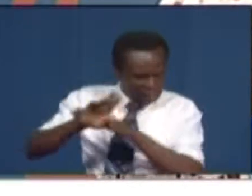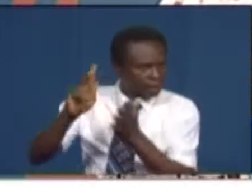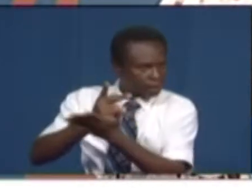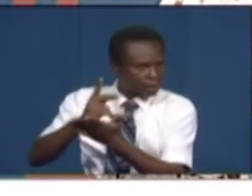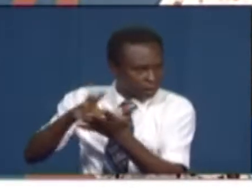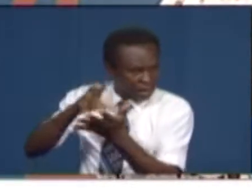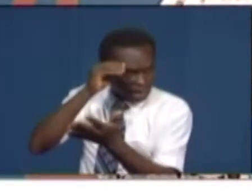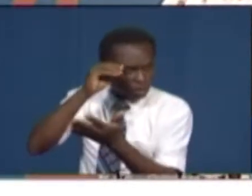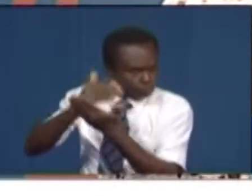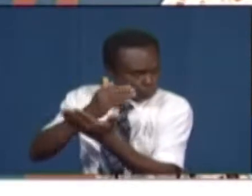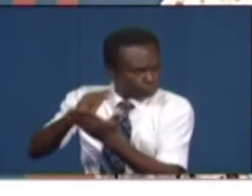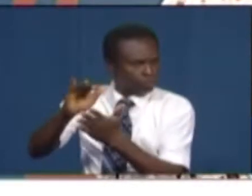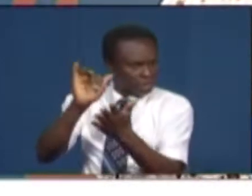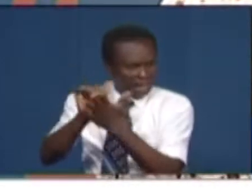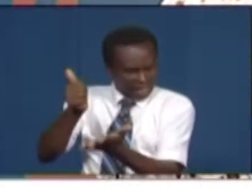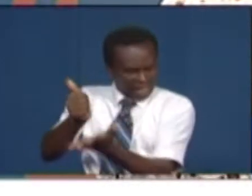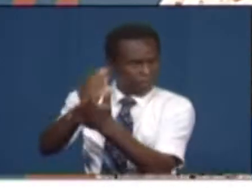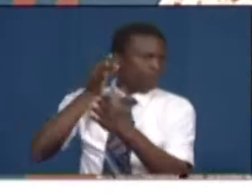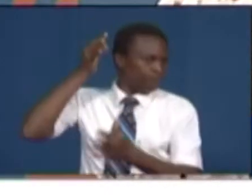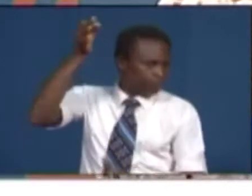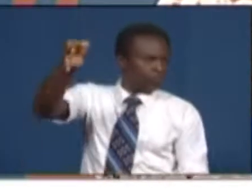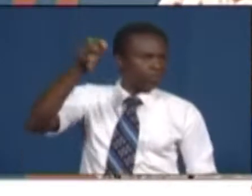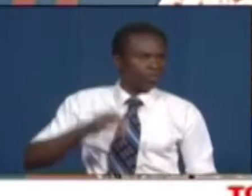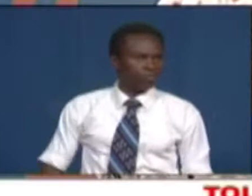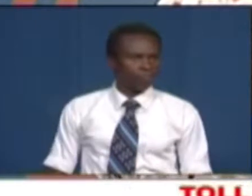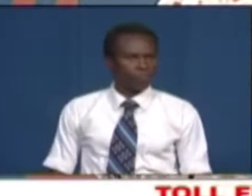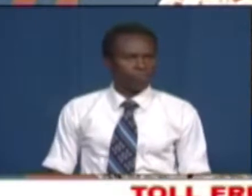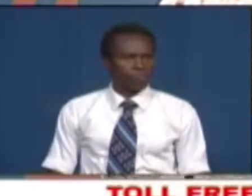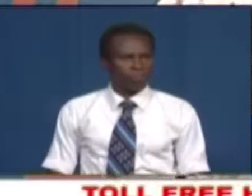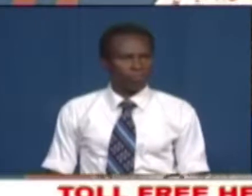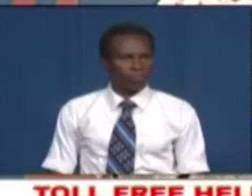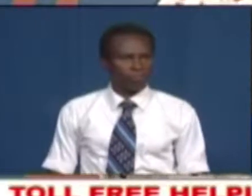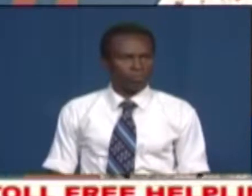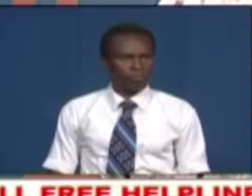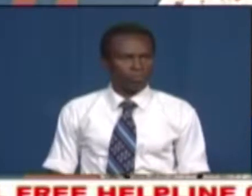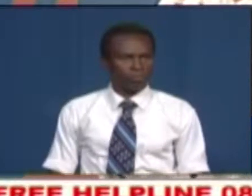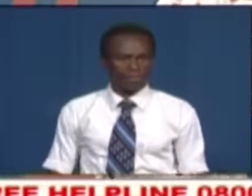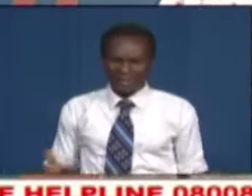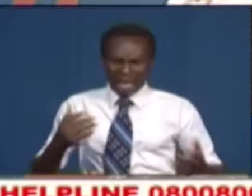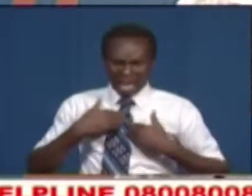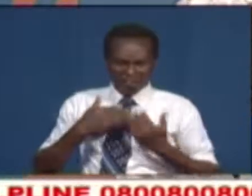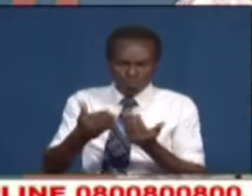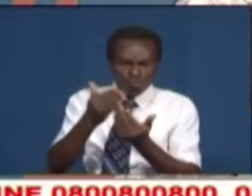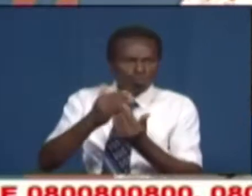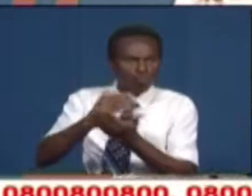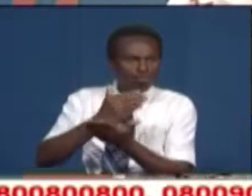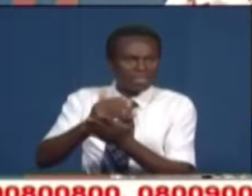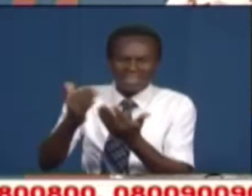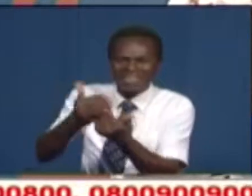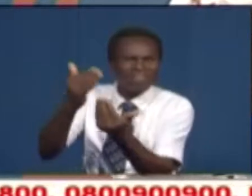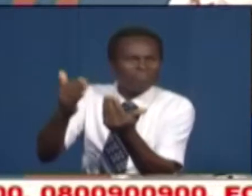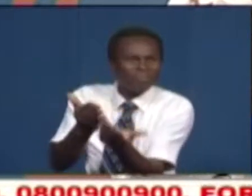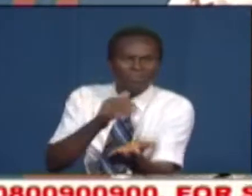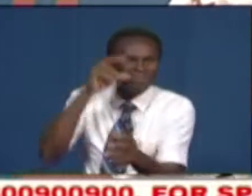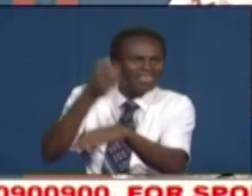learn some of these etiquettes, you know, of food preparations, you know, simple ones that you can blend. You can also,